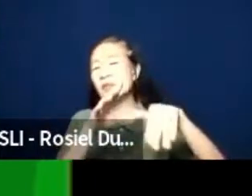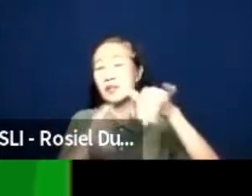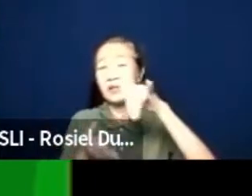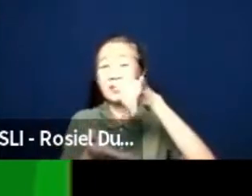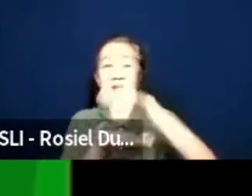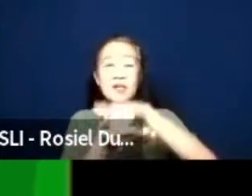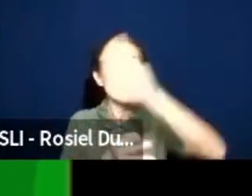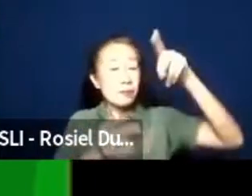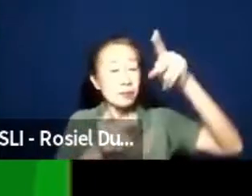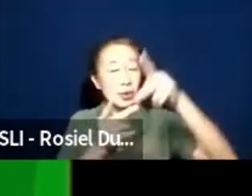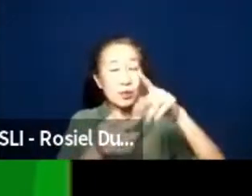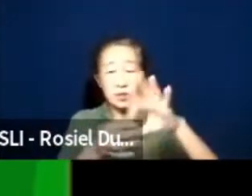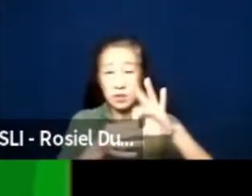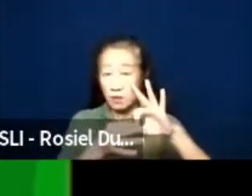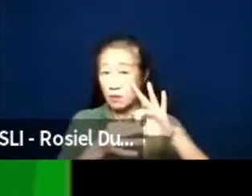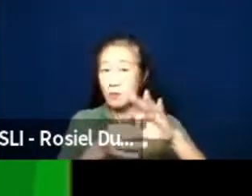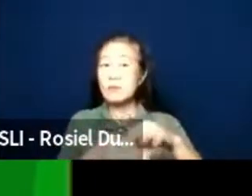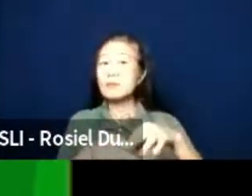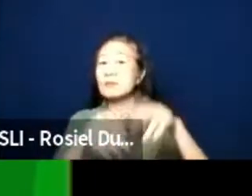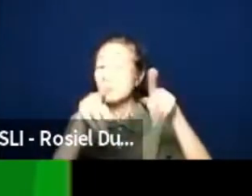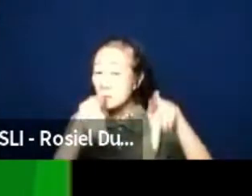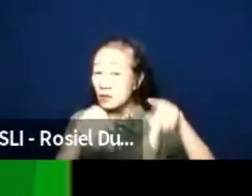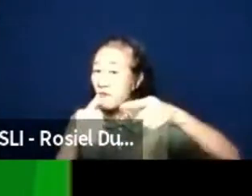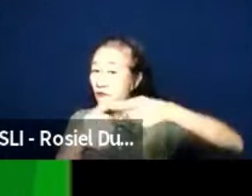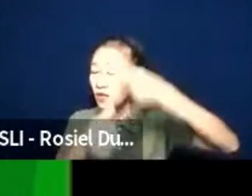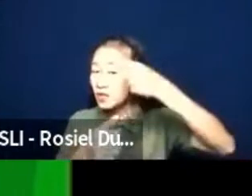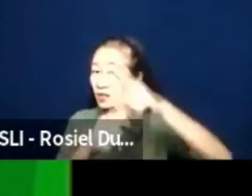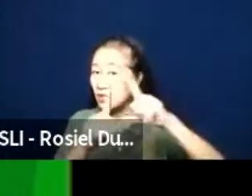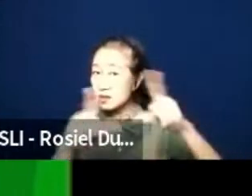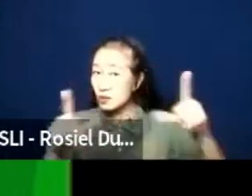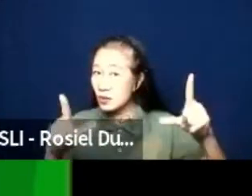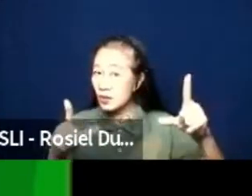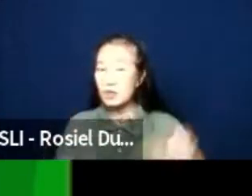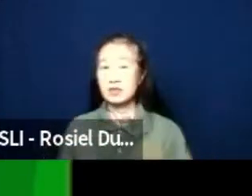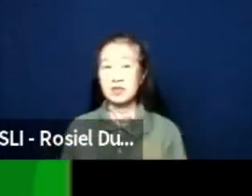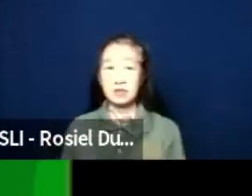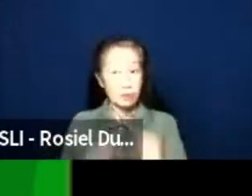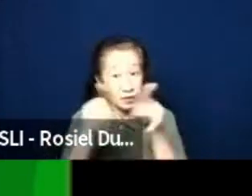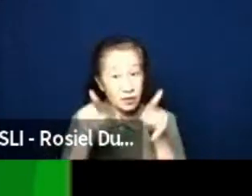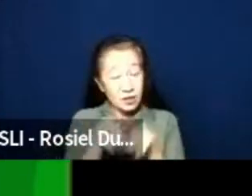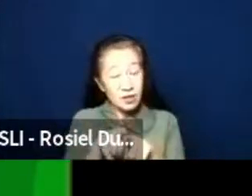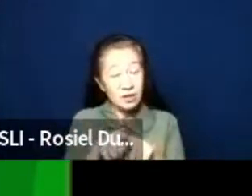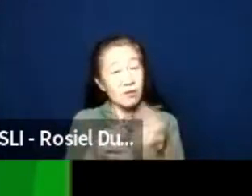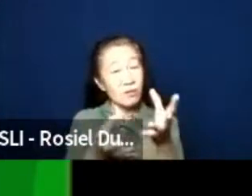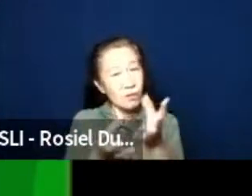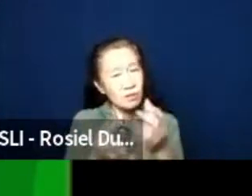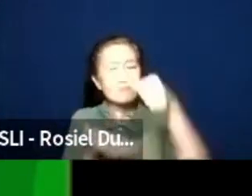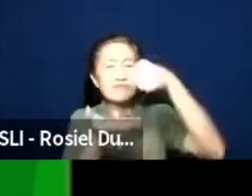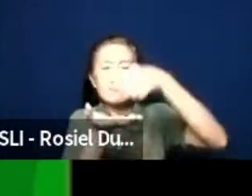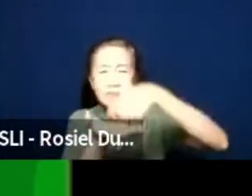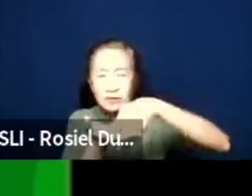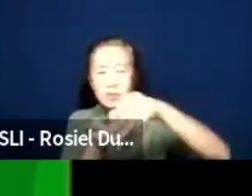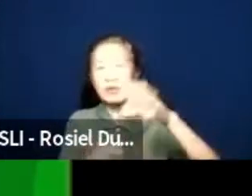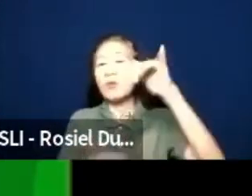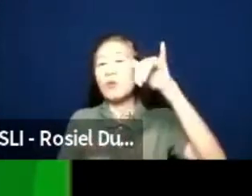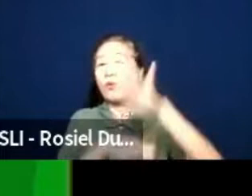of people first language. And of course, I would like to put emphasis